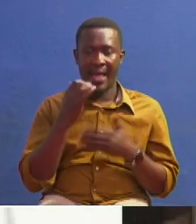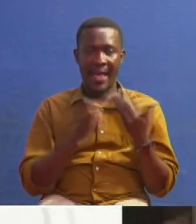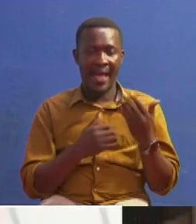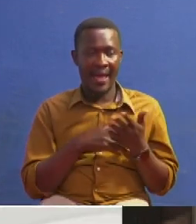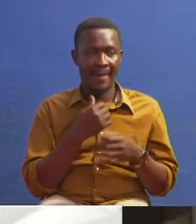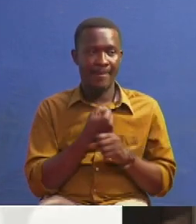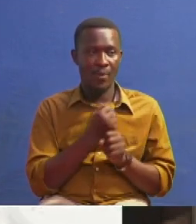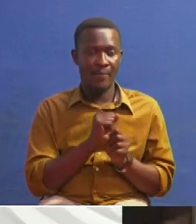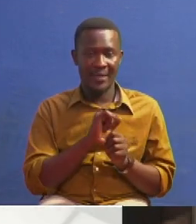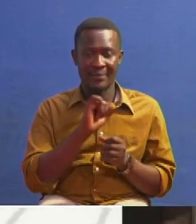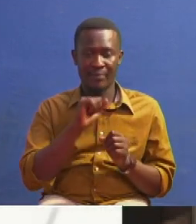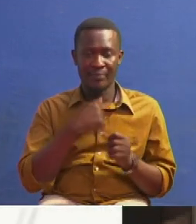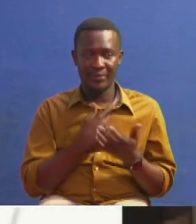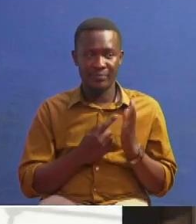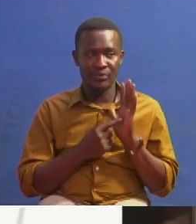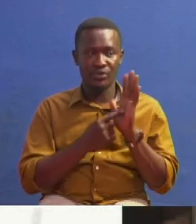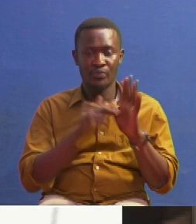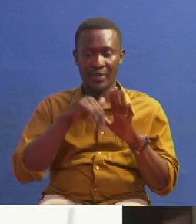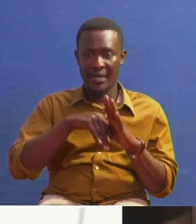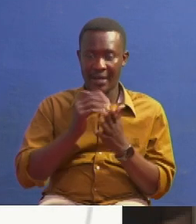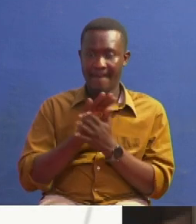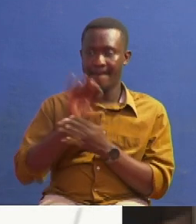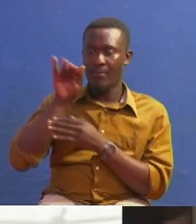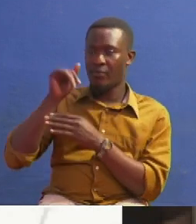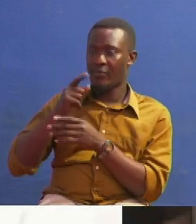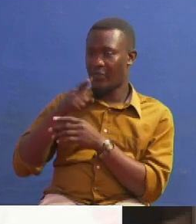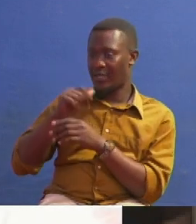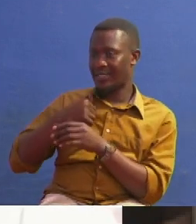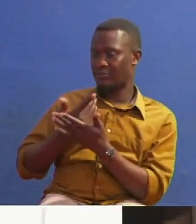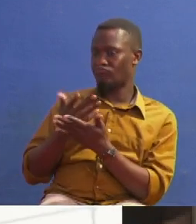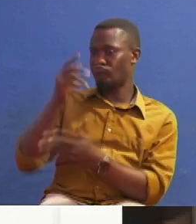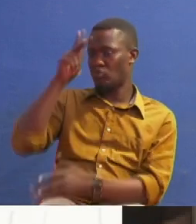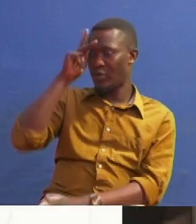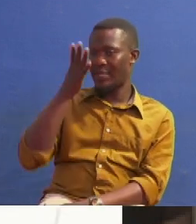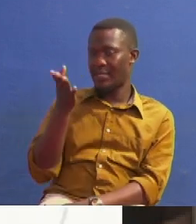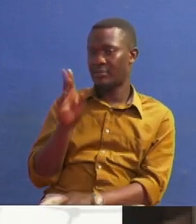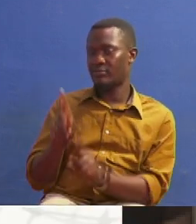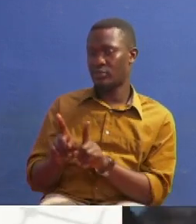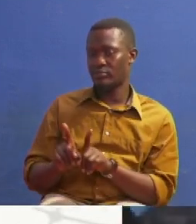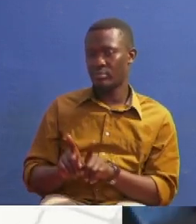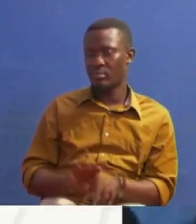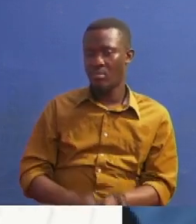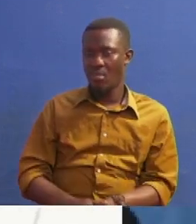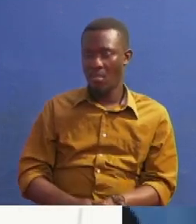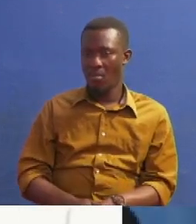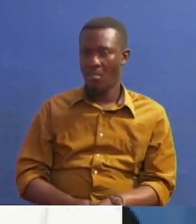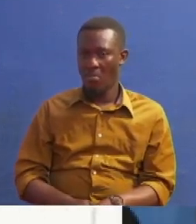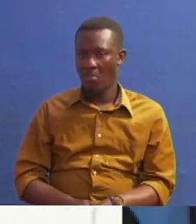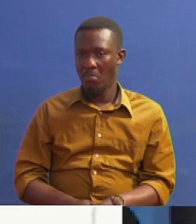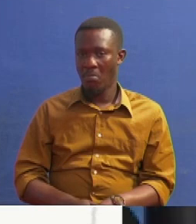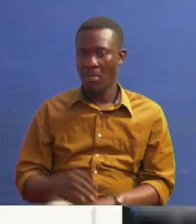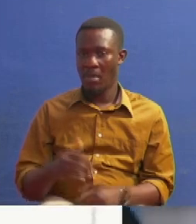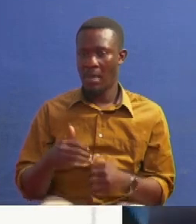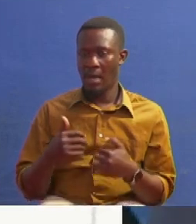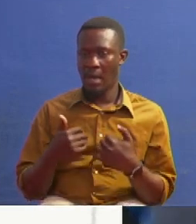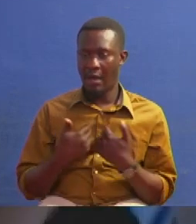creating something that could show that in mosm there's also knowledge despite having no